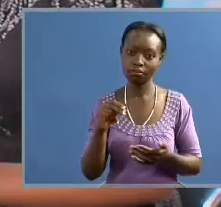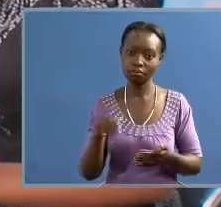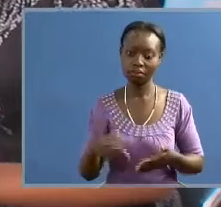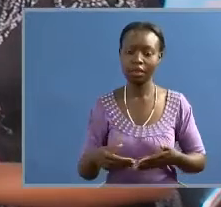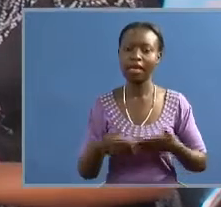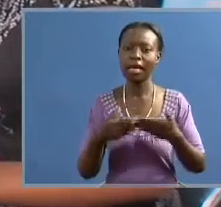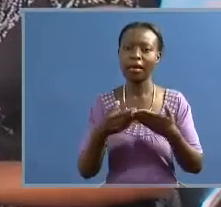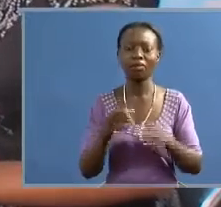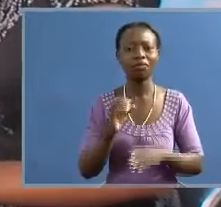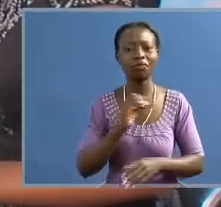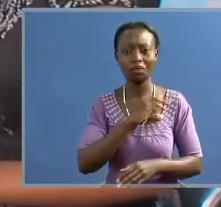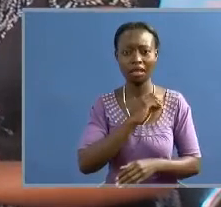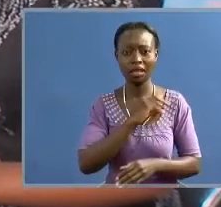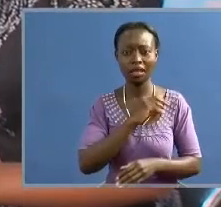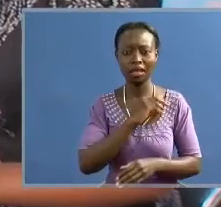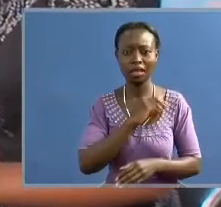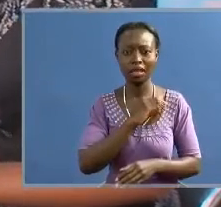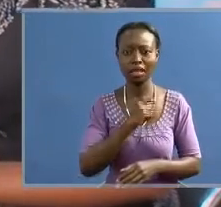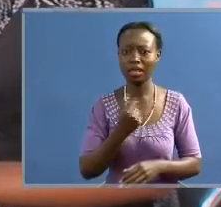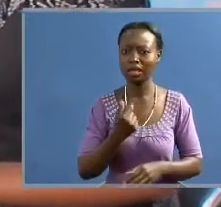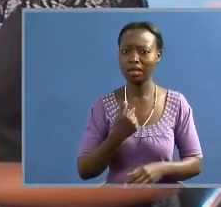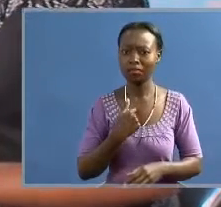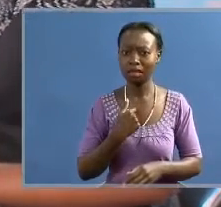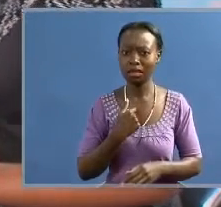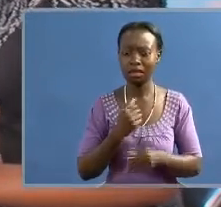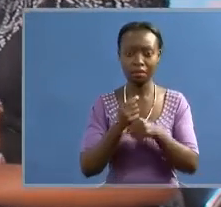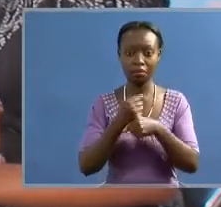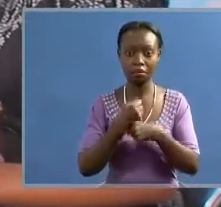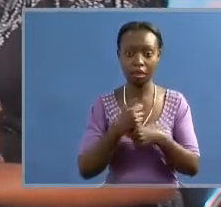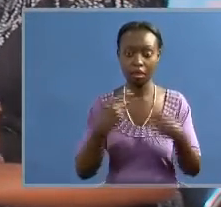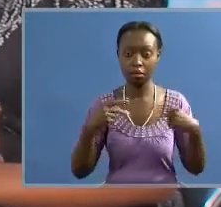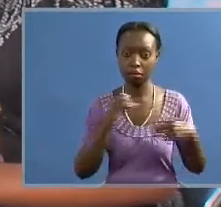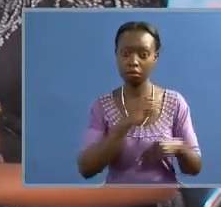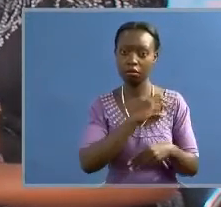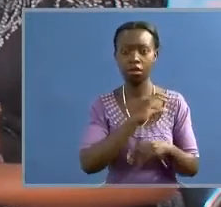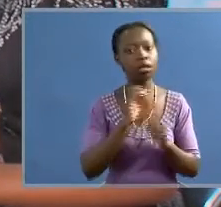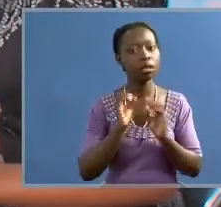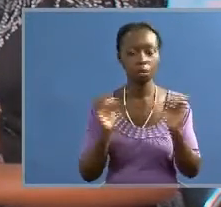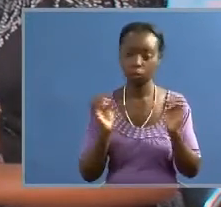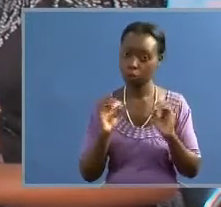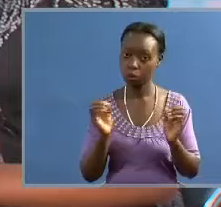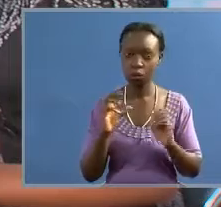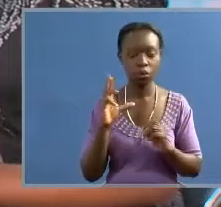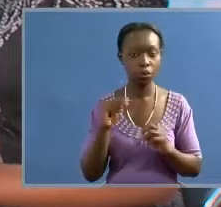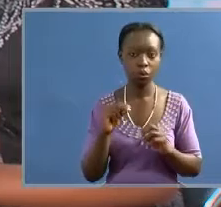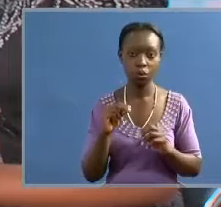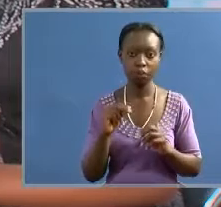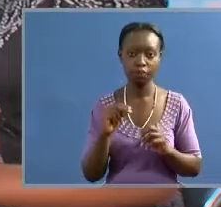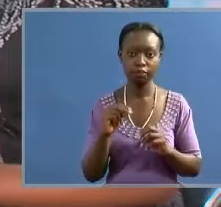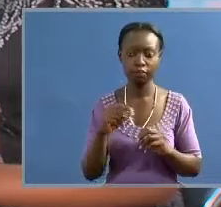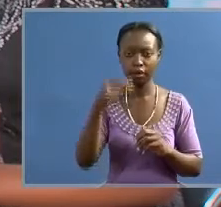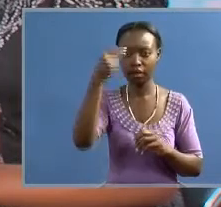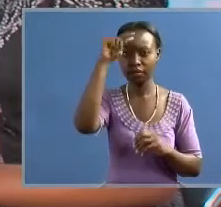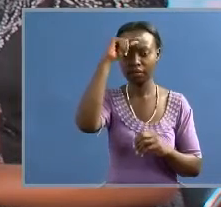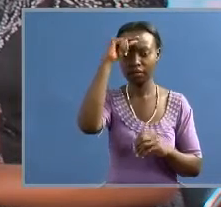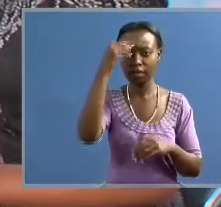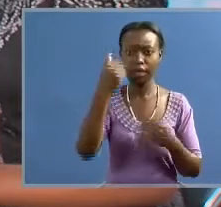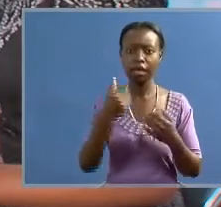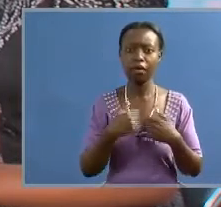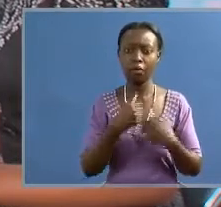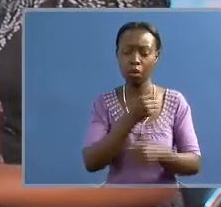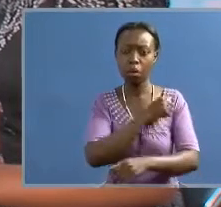panic. But you're supposed to advise accordingly. The government authorities have a mechanism and a capacity to assess